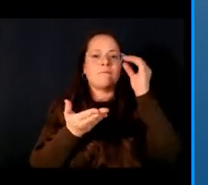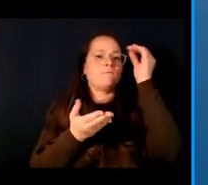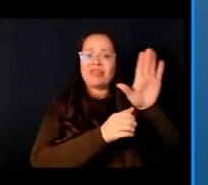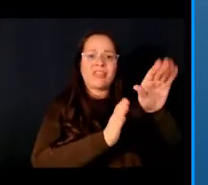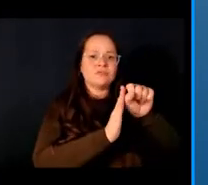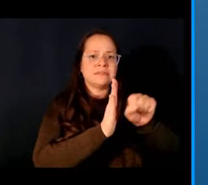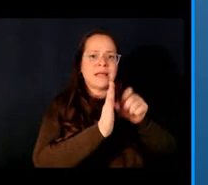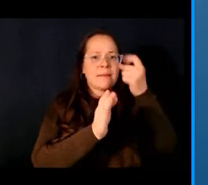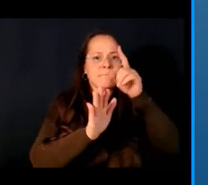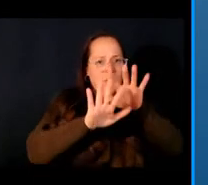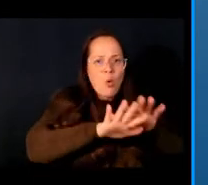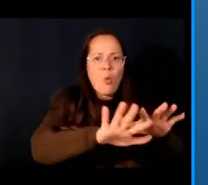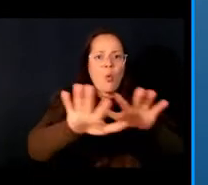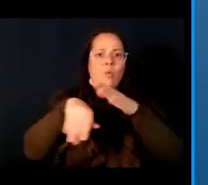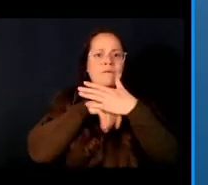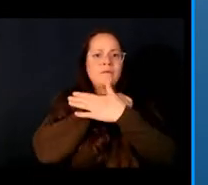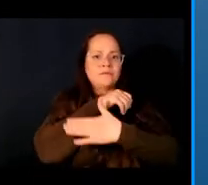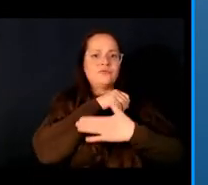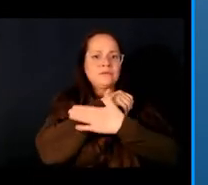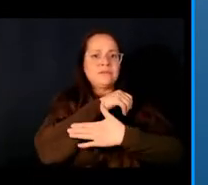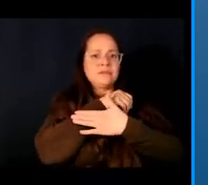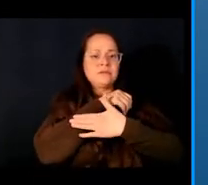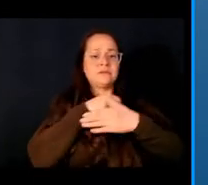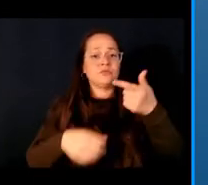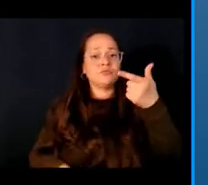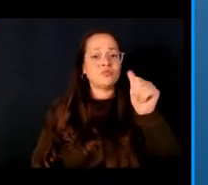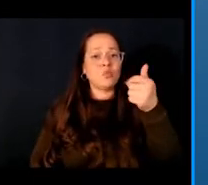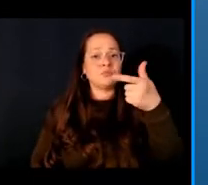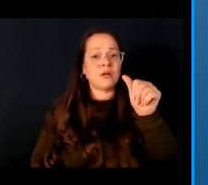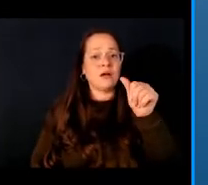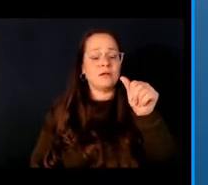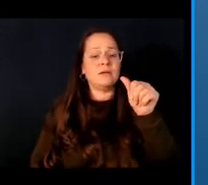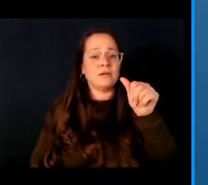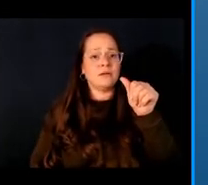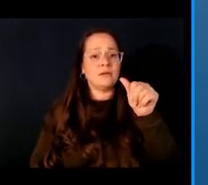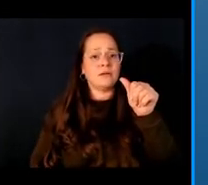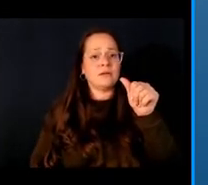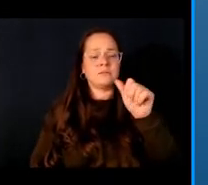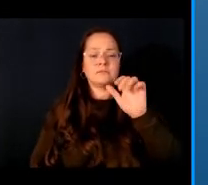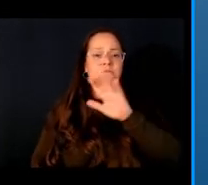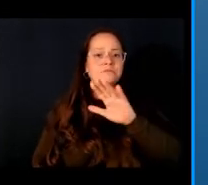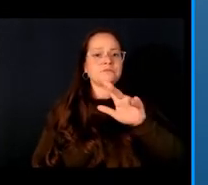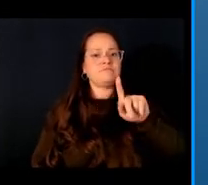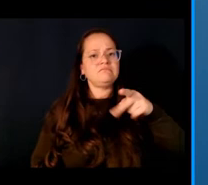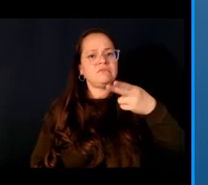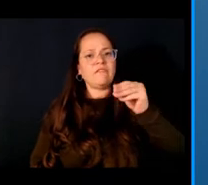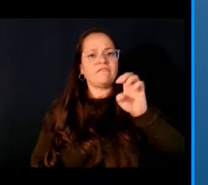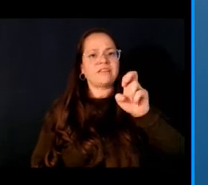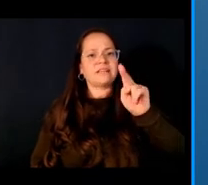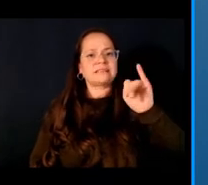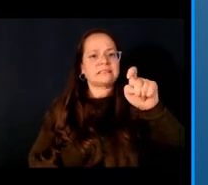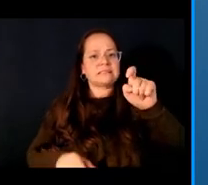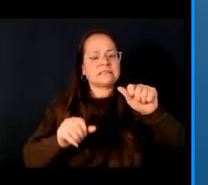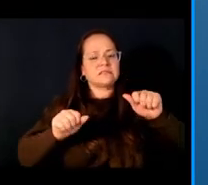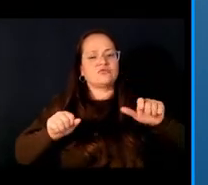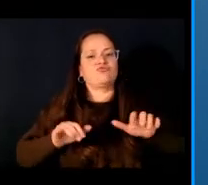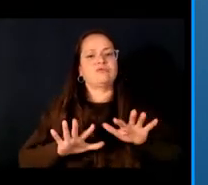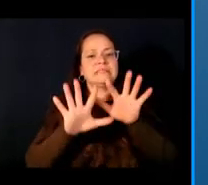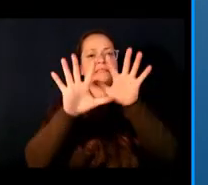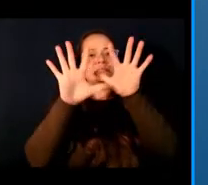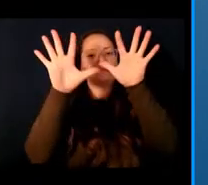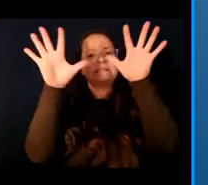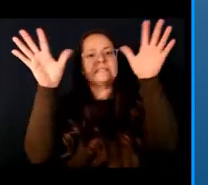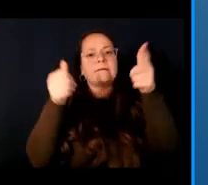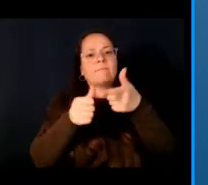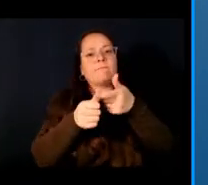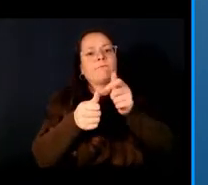Michigan Georgia where the Phoenix of the new South has risen From the Ashes